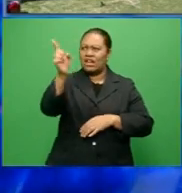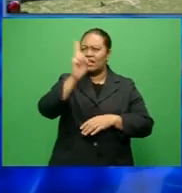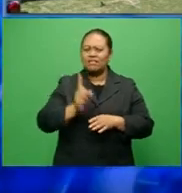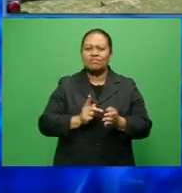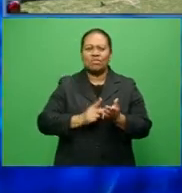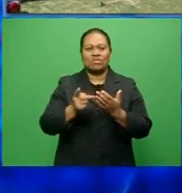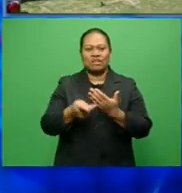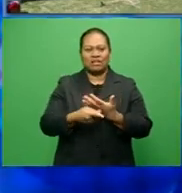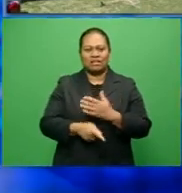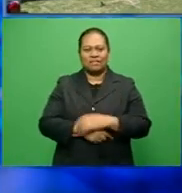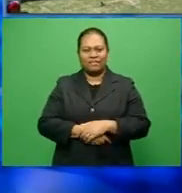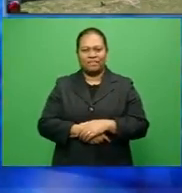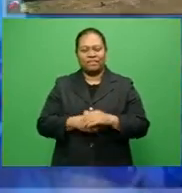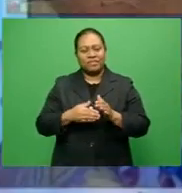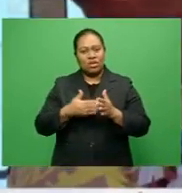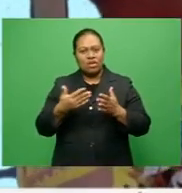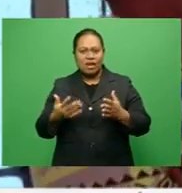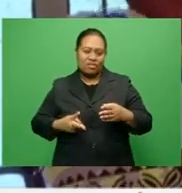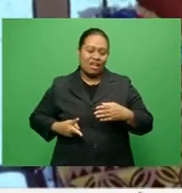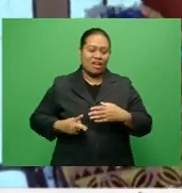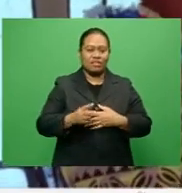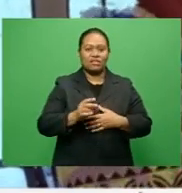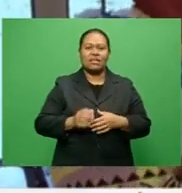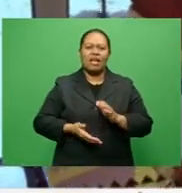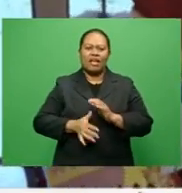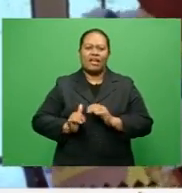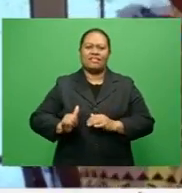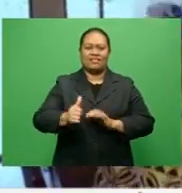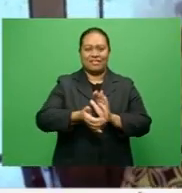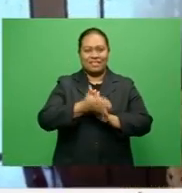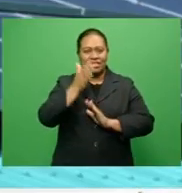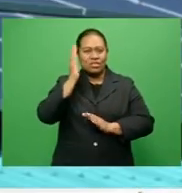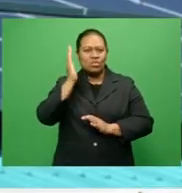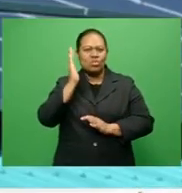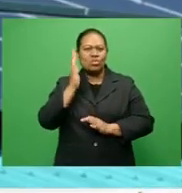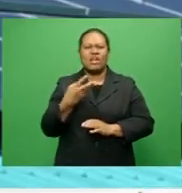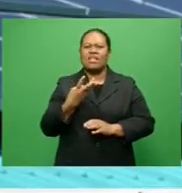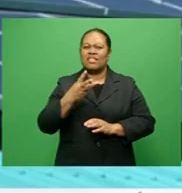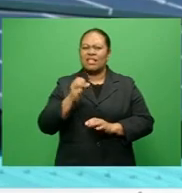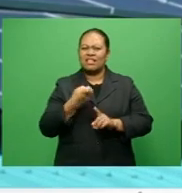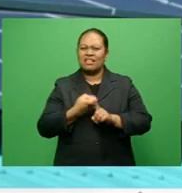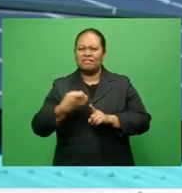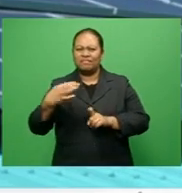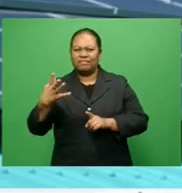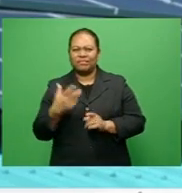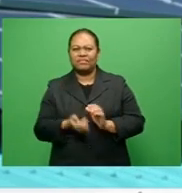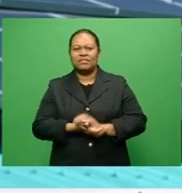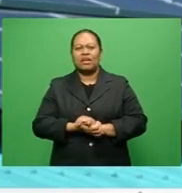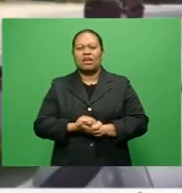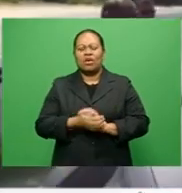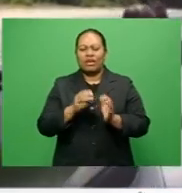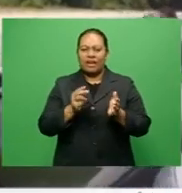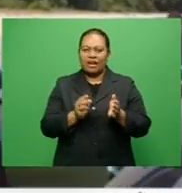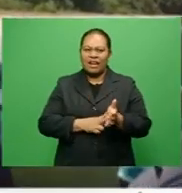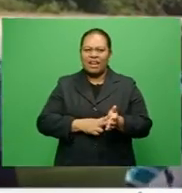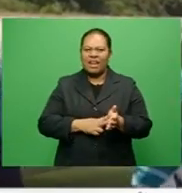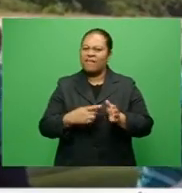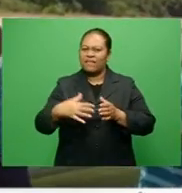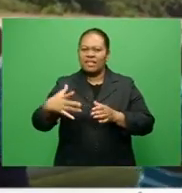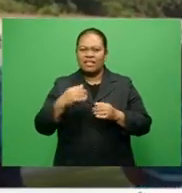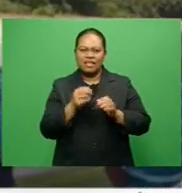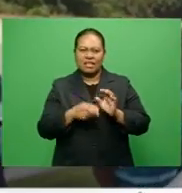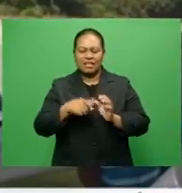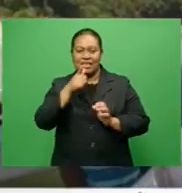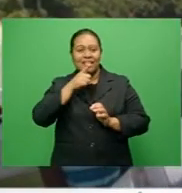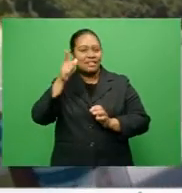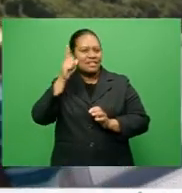electrification projects, while launching the Yasawa High School 30-kilowatt solar hybrid project on Naviti Island yesterday. Minister